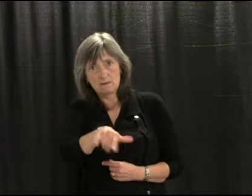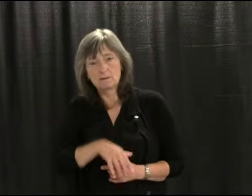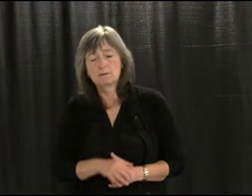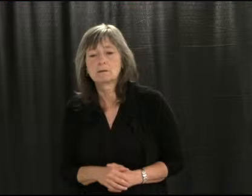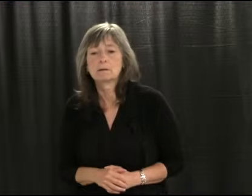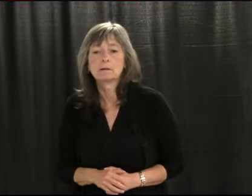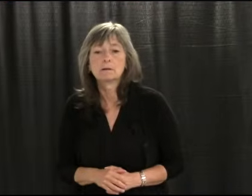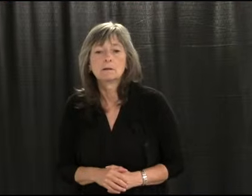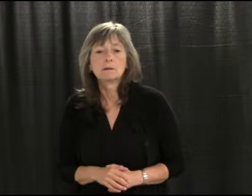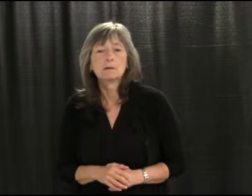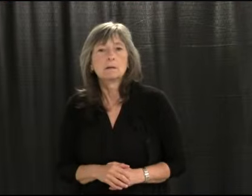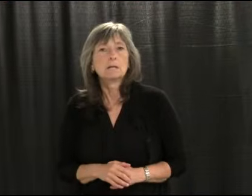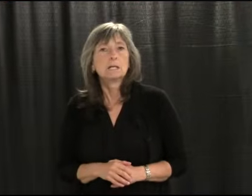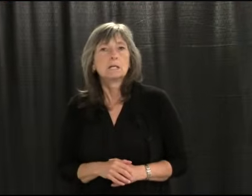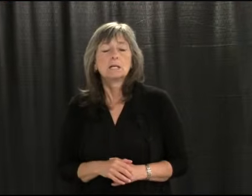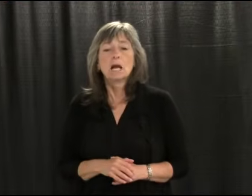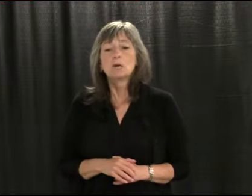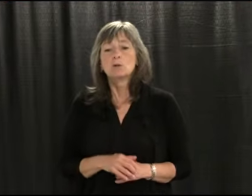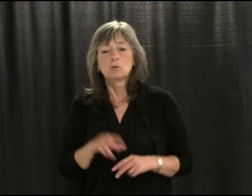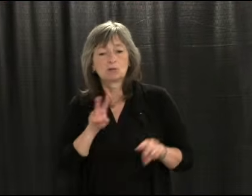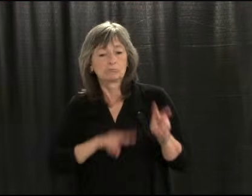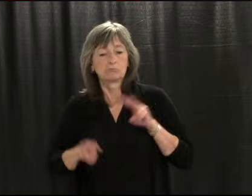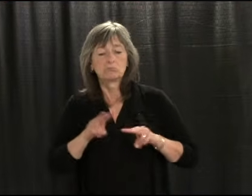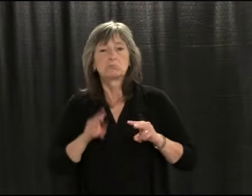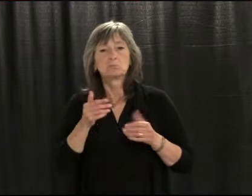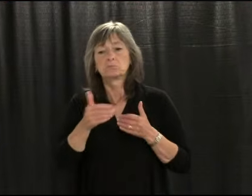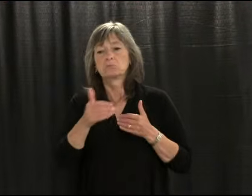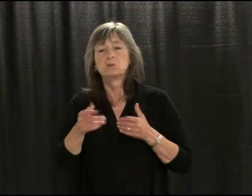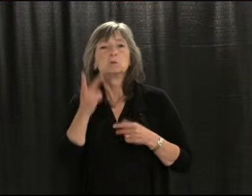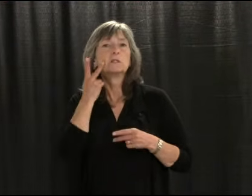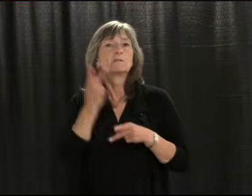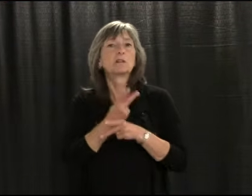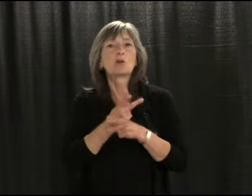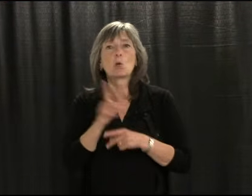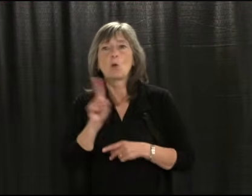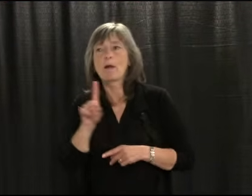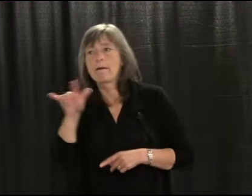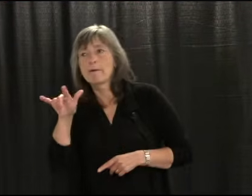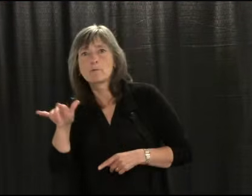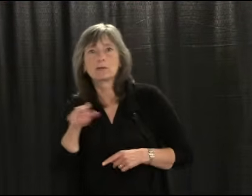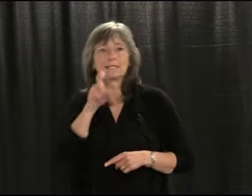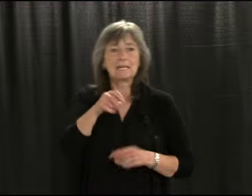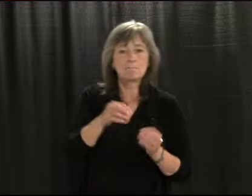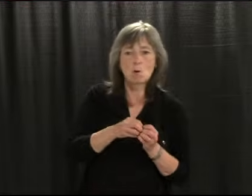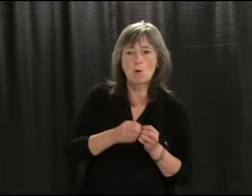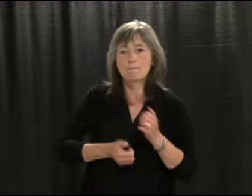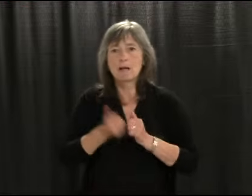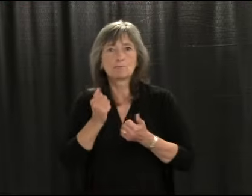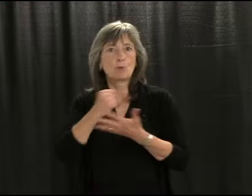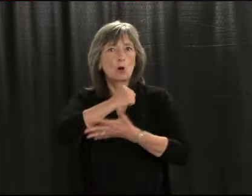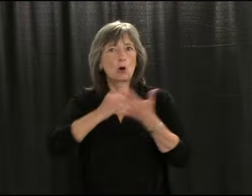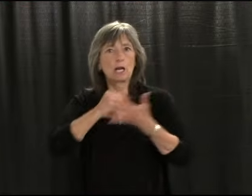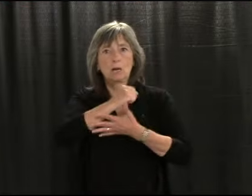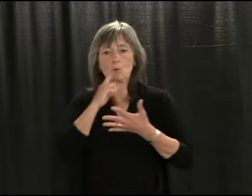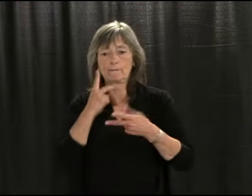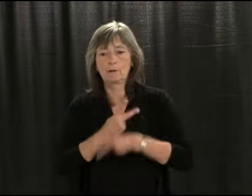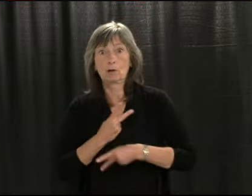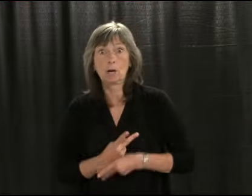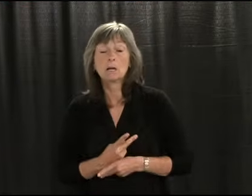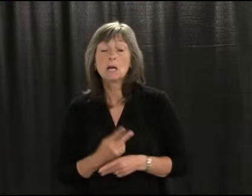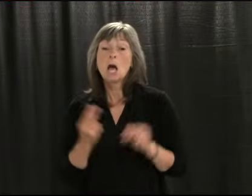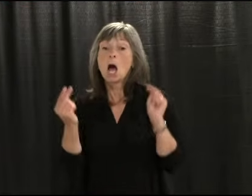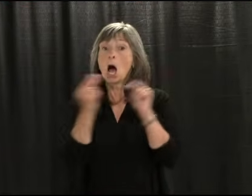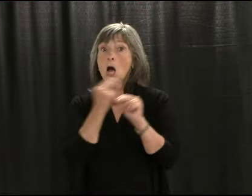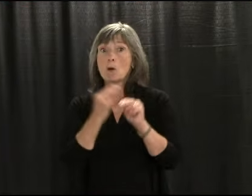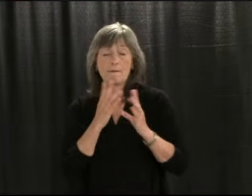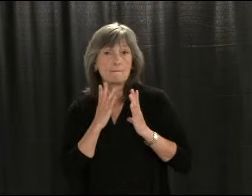And we'll continue to look at our assets over the course of the next little while to make sure that they're deployed appropriately. No imminent danger on the Trans-Canada Highway